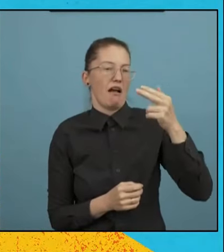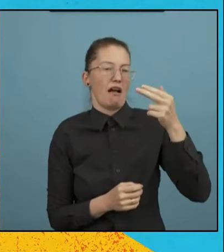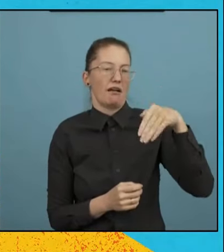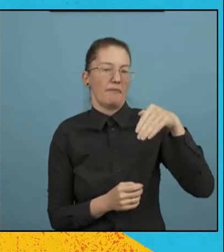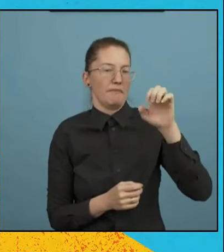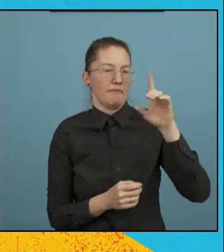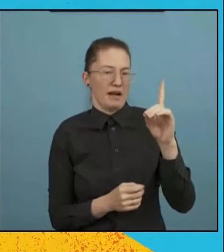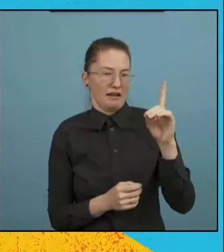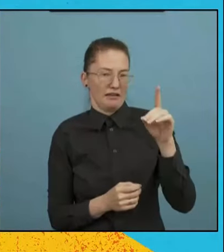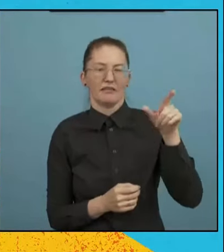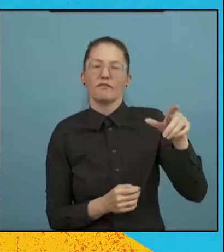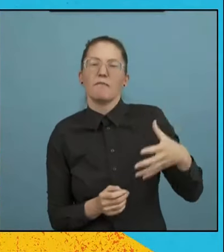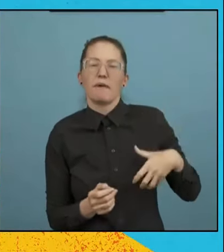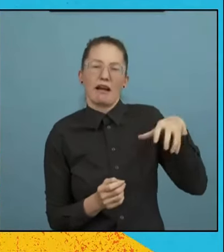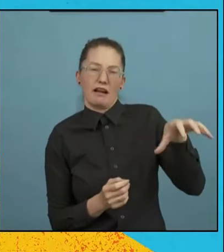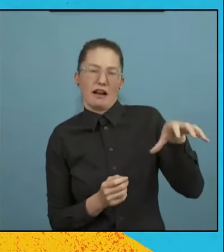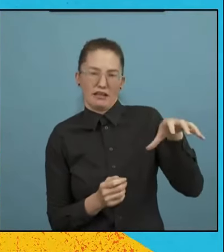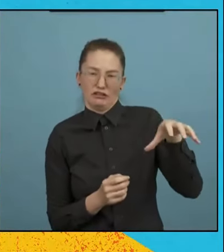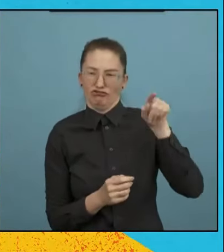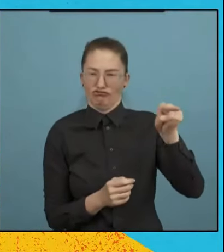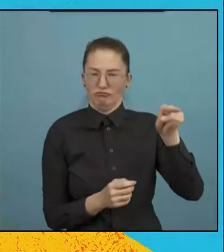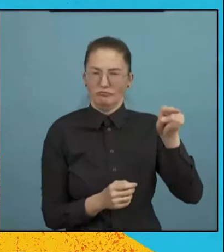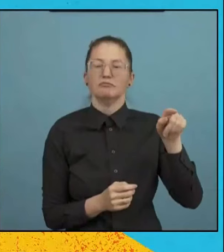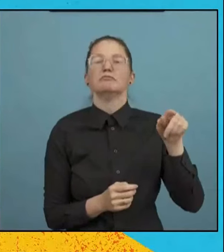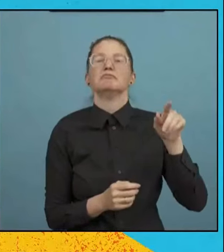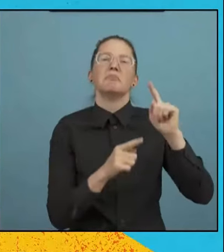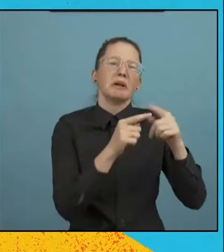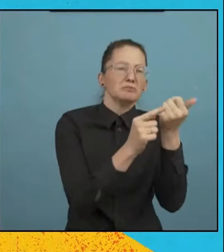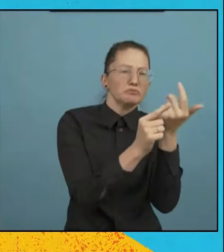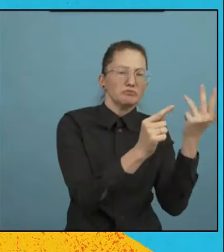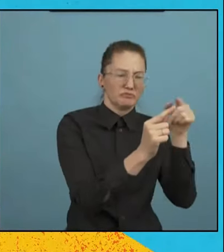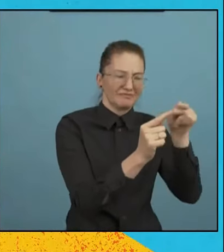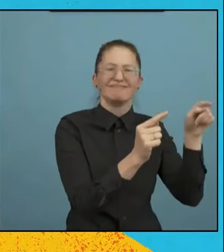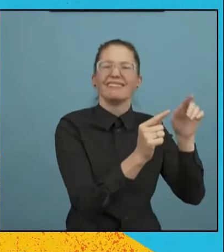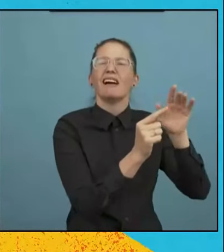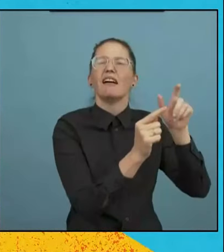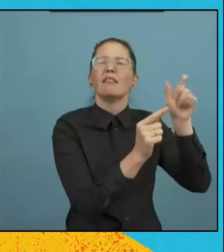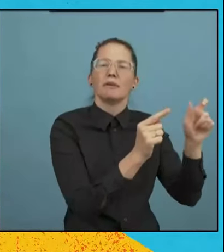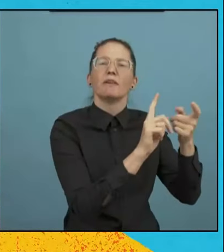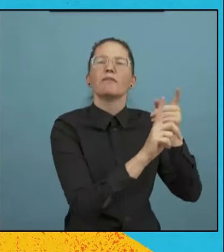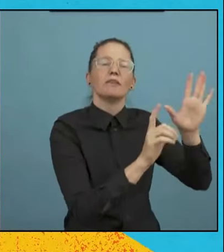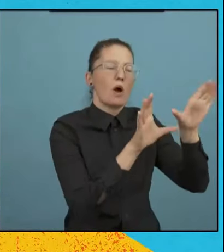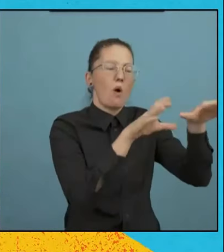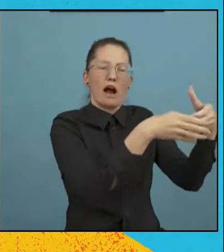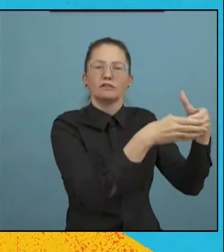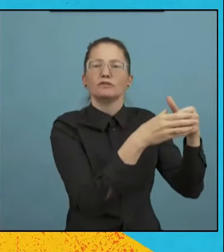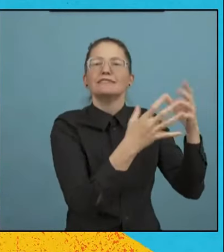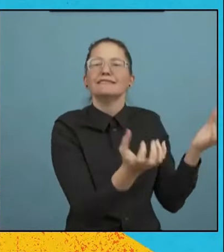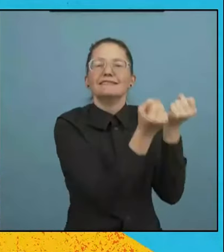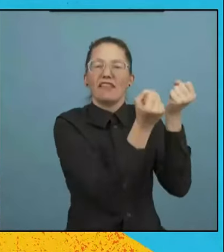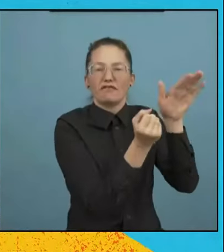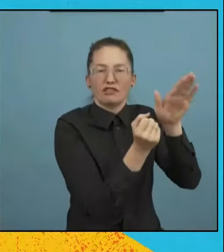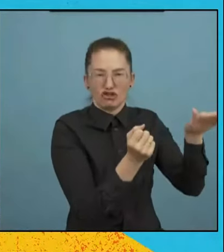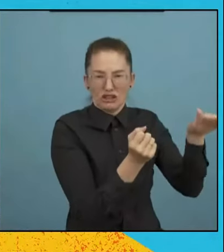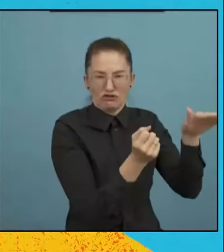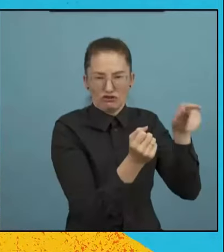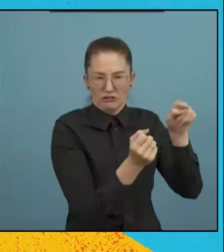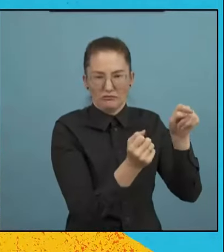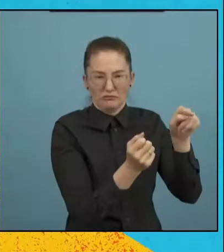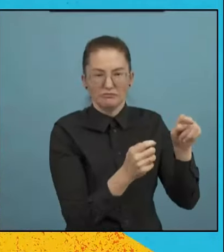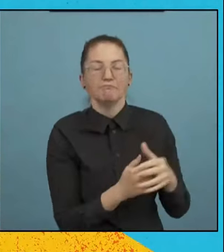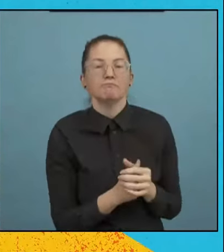Egypt. Oh. My apologies. So, this is so exciting. It's my first time at the ECOSOC Youth Forum, and it's happening